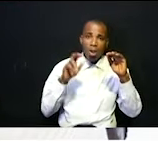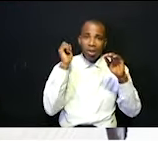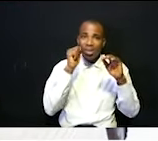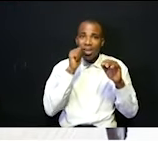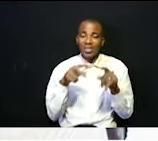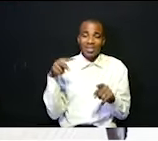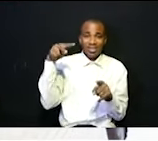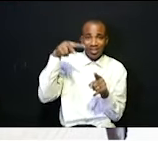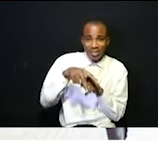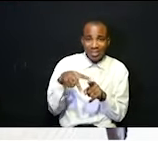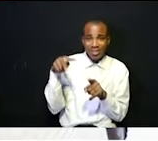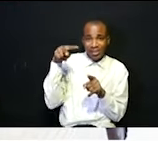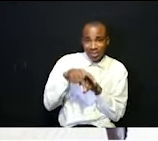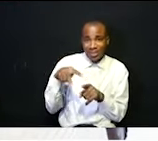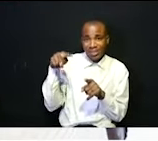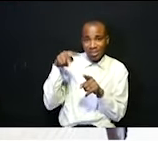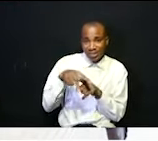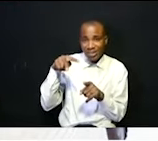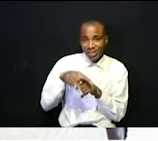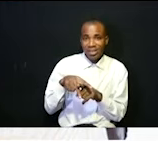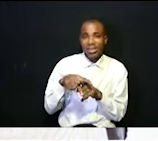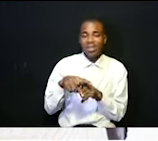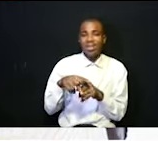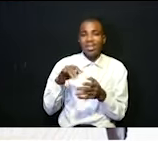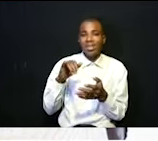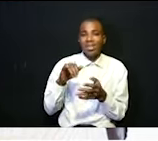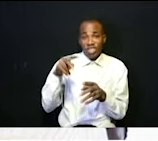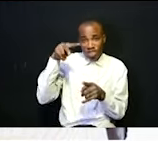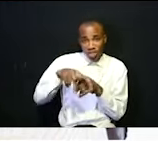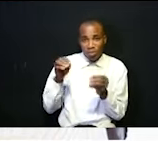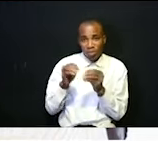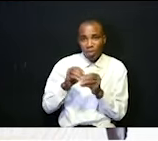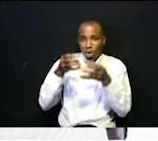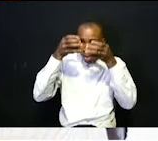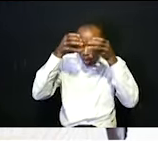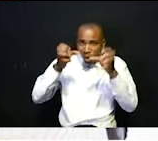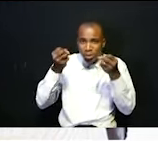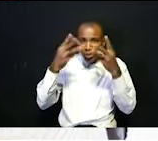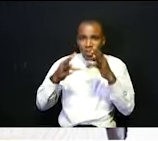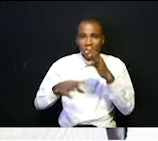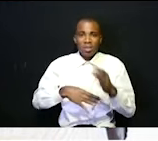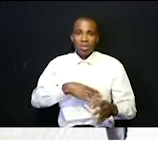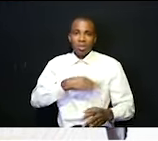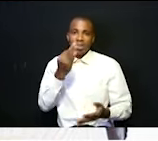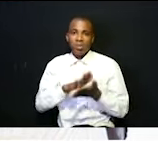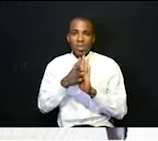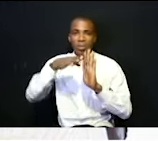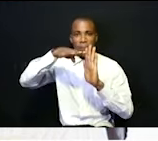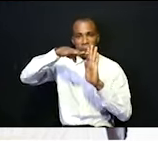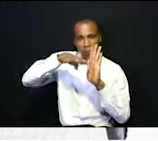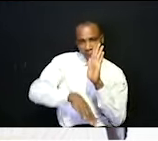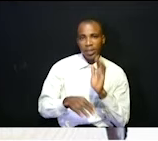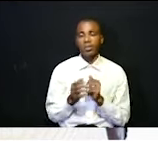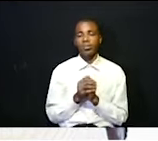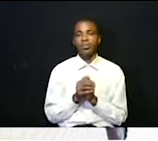to spiritual well-being. Na chese nukura ye di ewa ya wari emu no eni ye hunhun fema brabo ewa